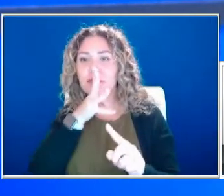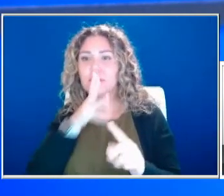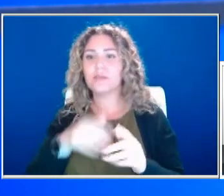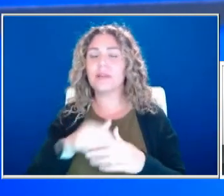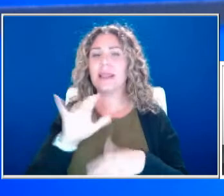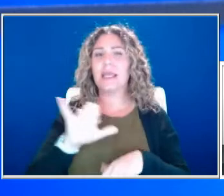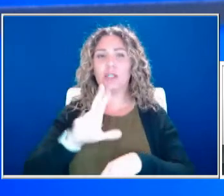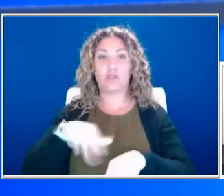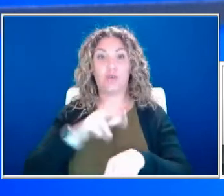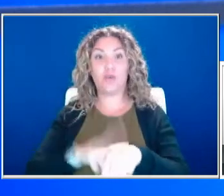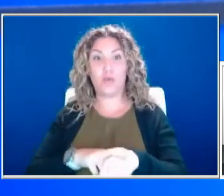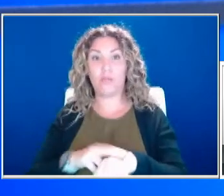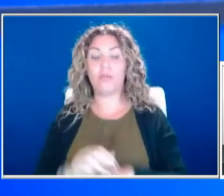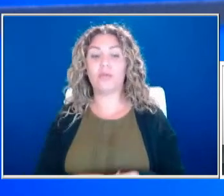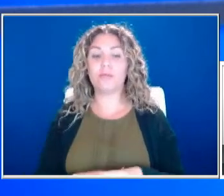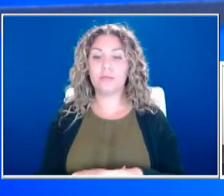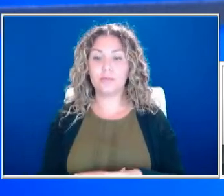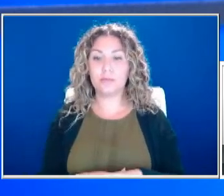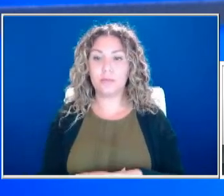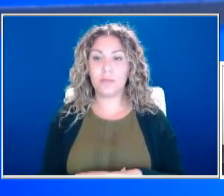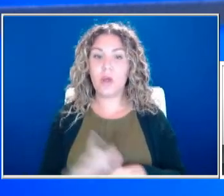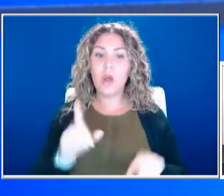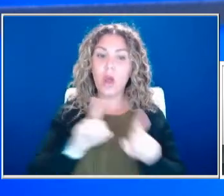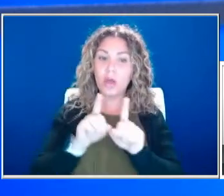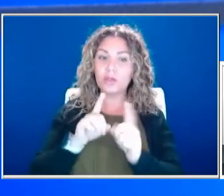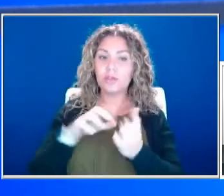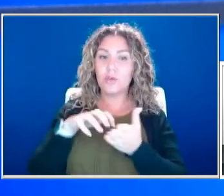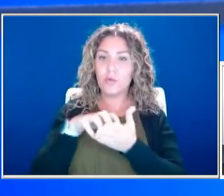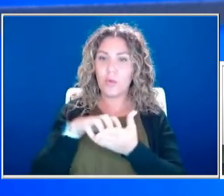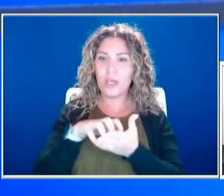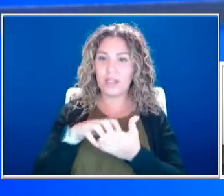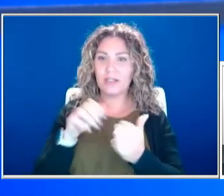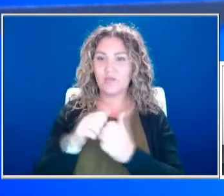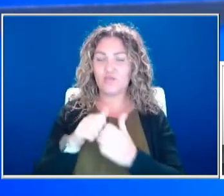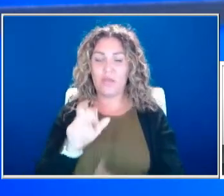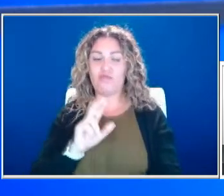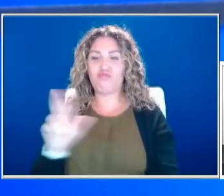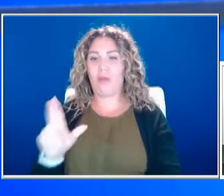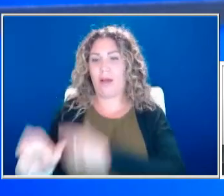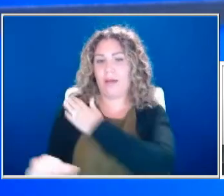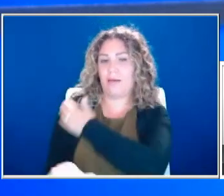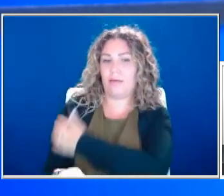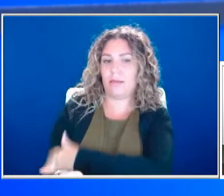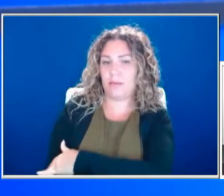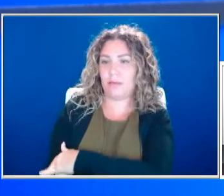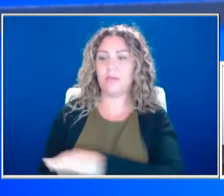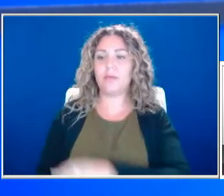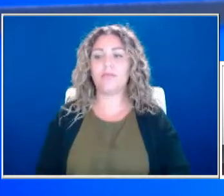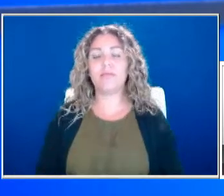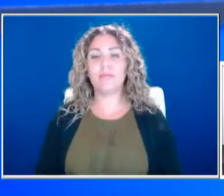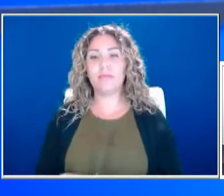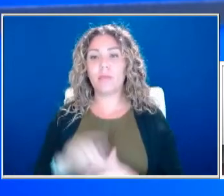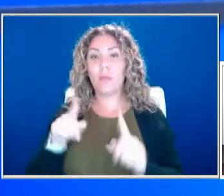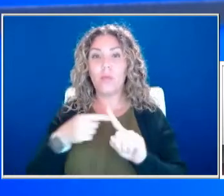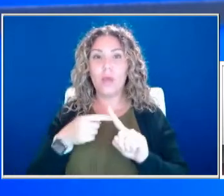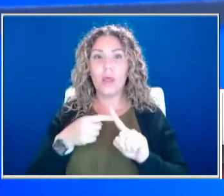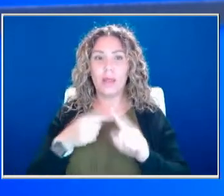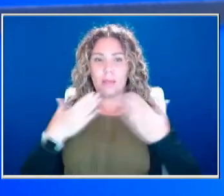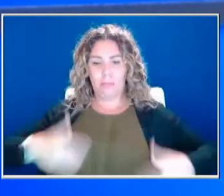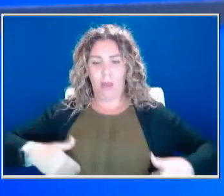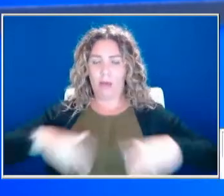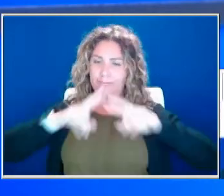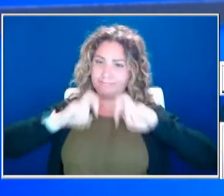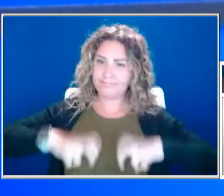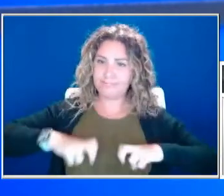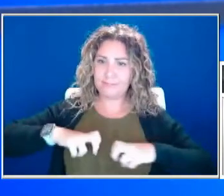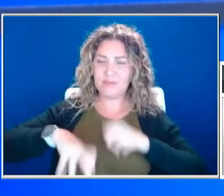able to. And he also had a touch of weakness on that right side. So when we use our anatomy and we localize that in the brain, that